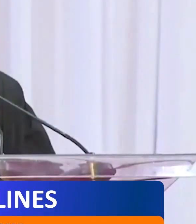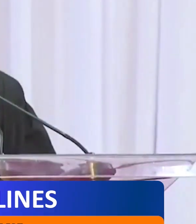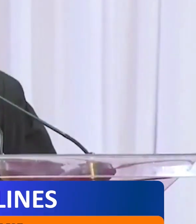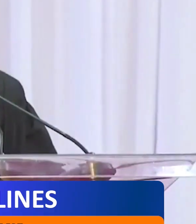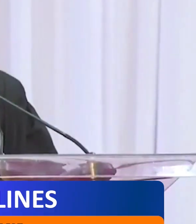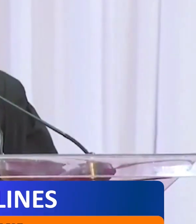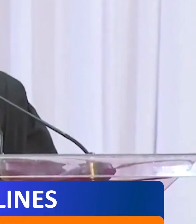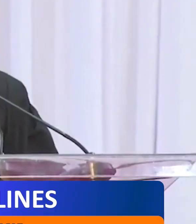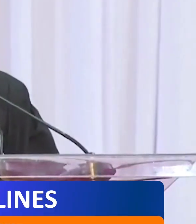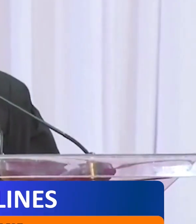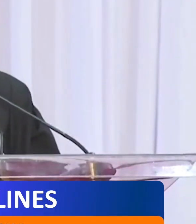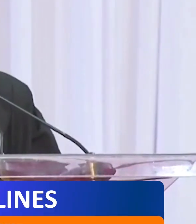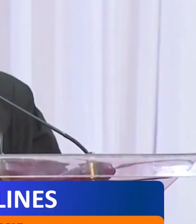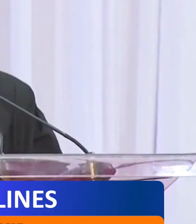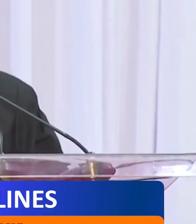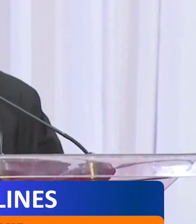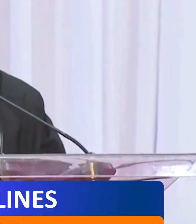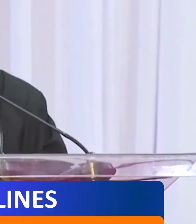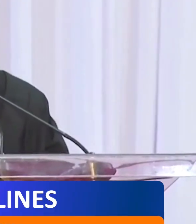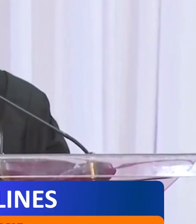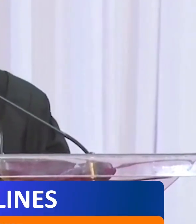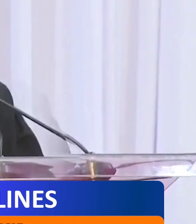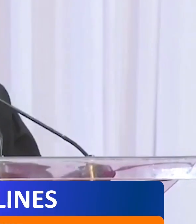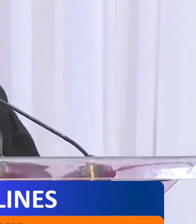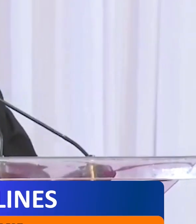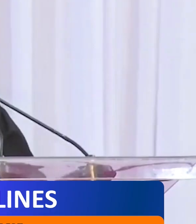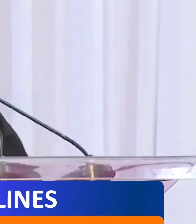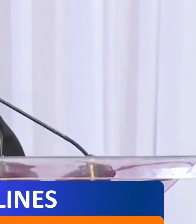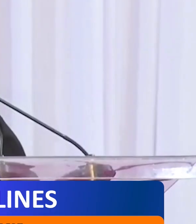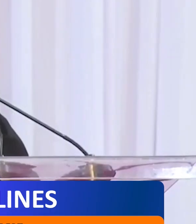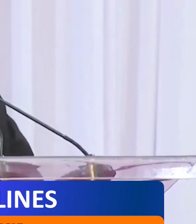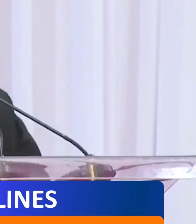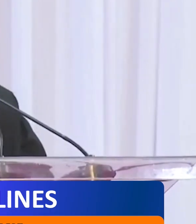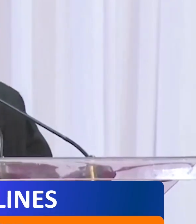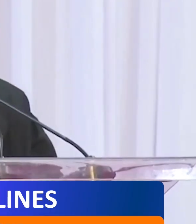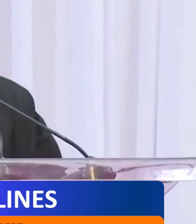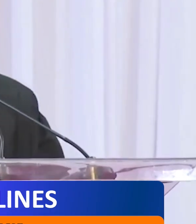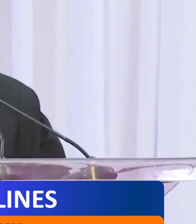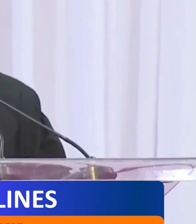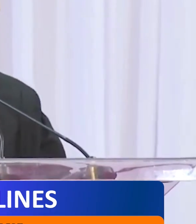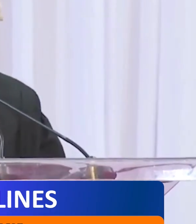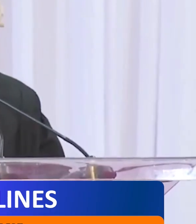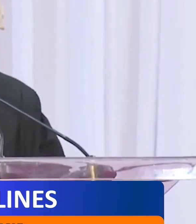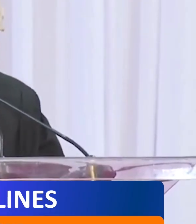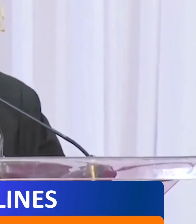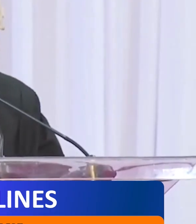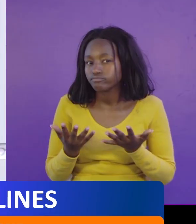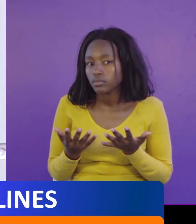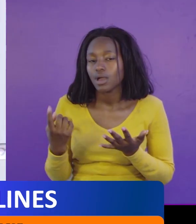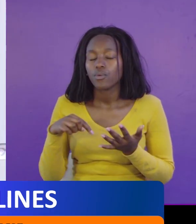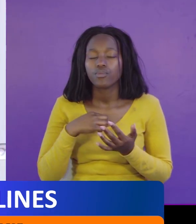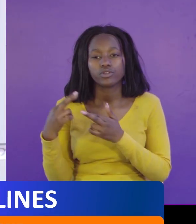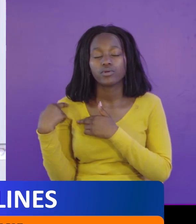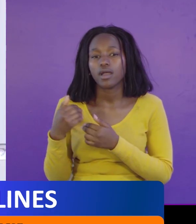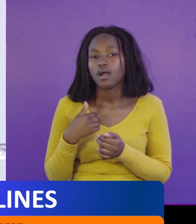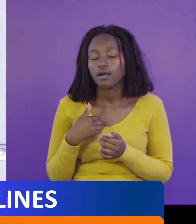Devolution working as was envisaged by the framers of our Constitution? Is it then time for us to audit, review and evaluate the